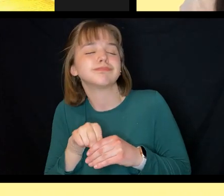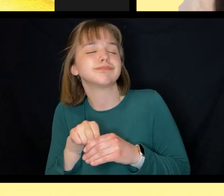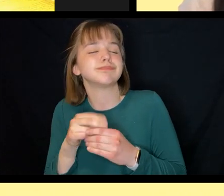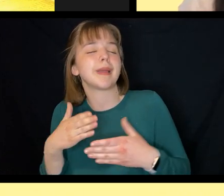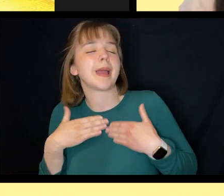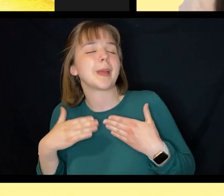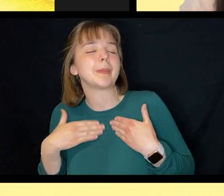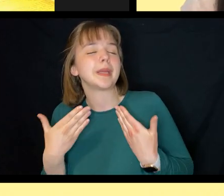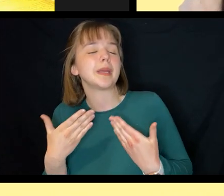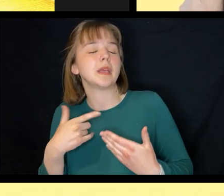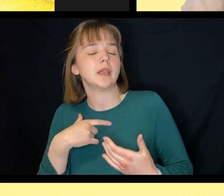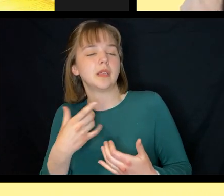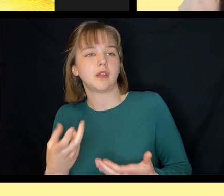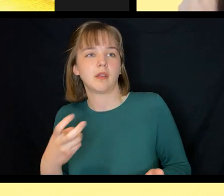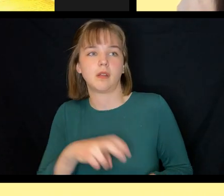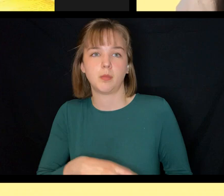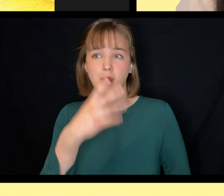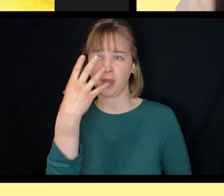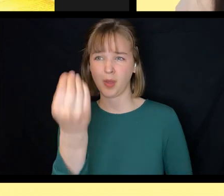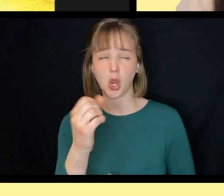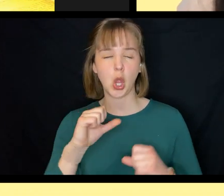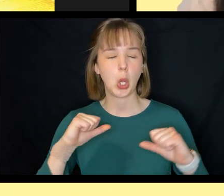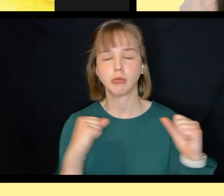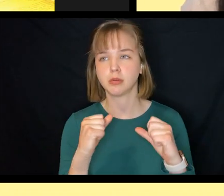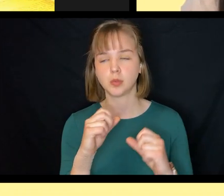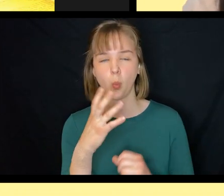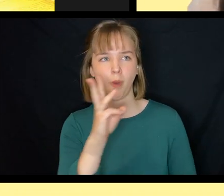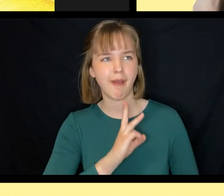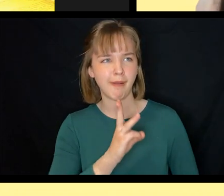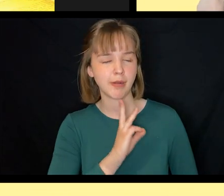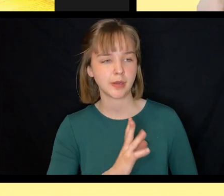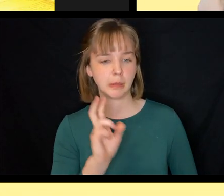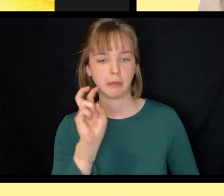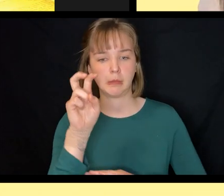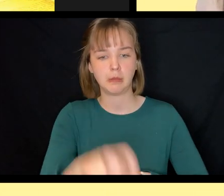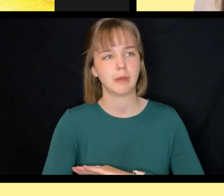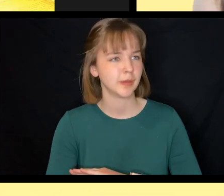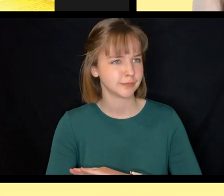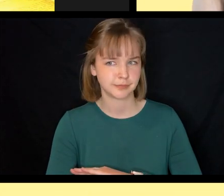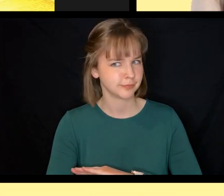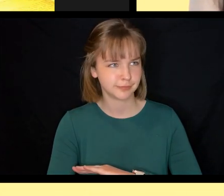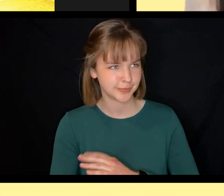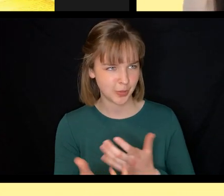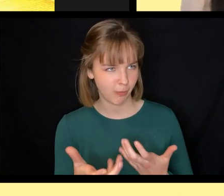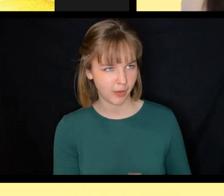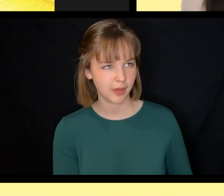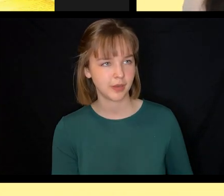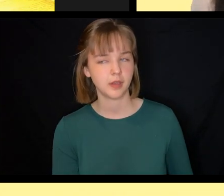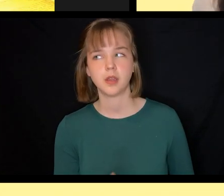out of a warm bed is to go jump in a cold pool. So yes, I agree with you.